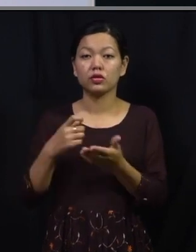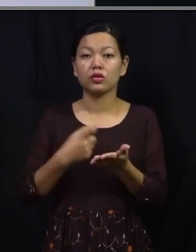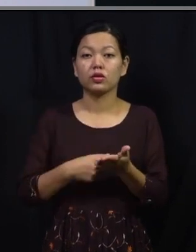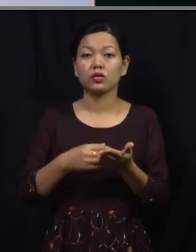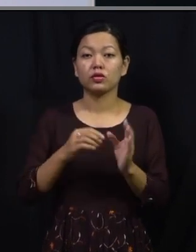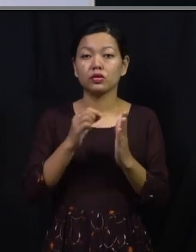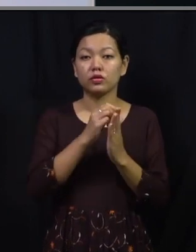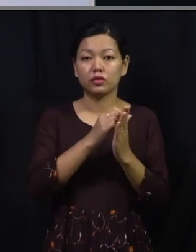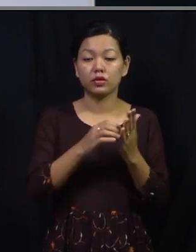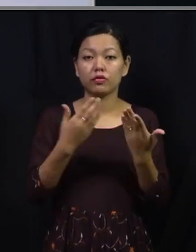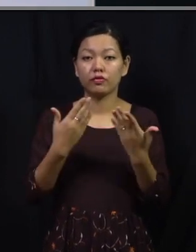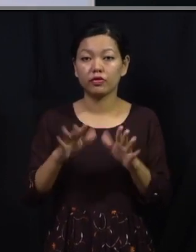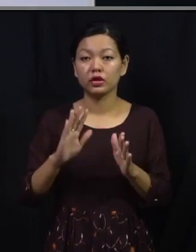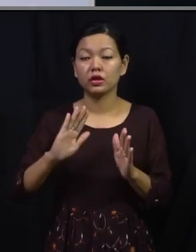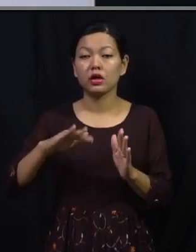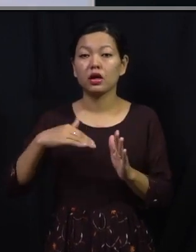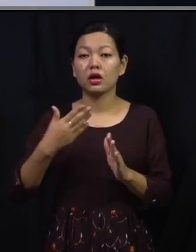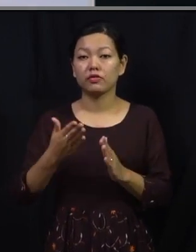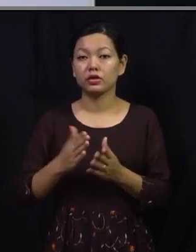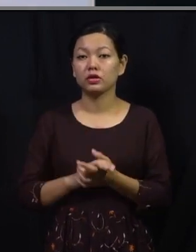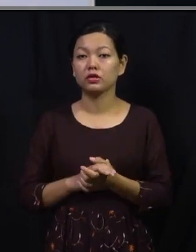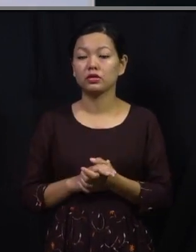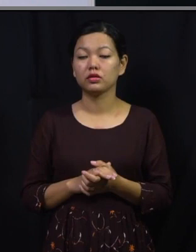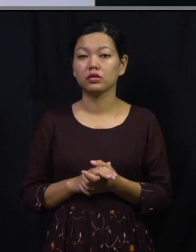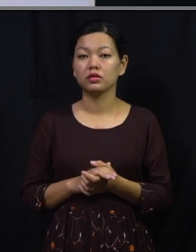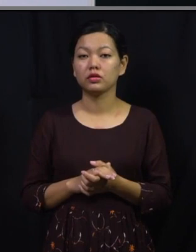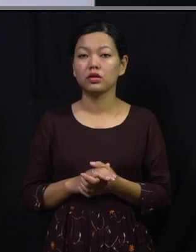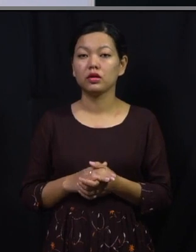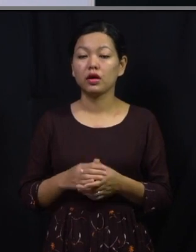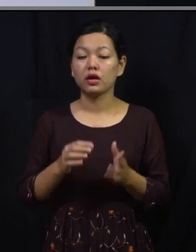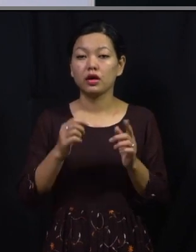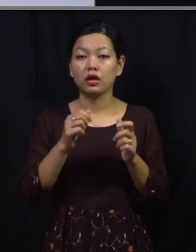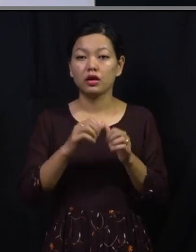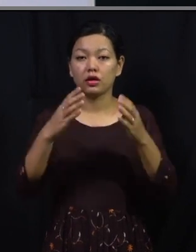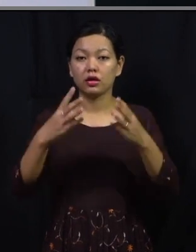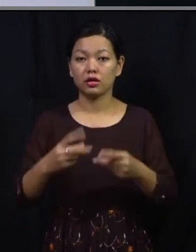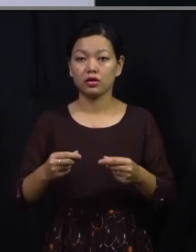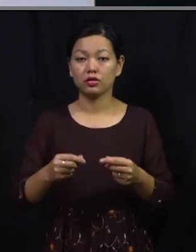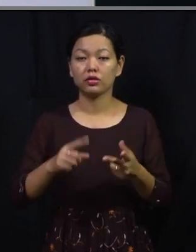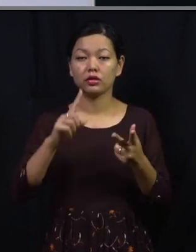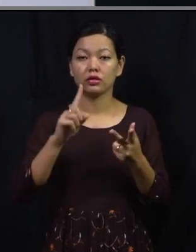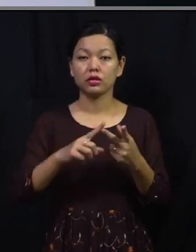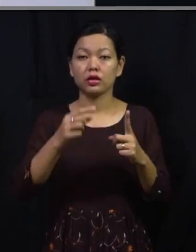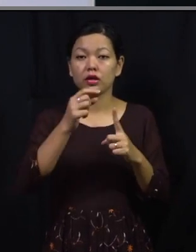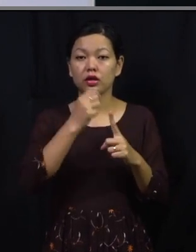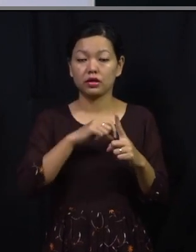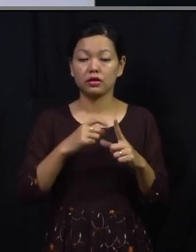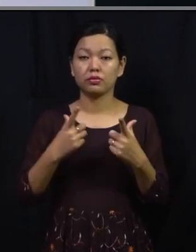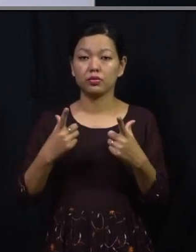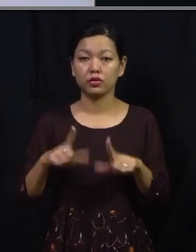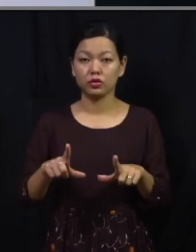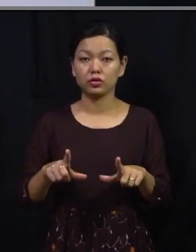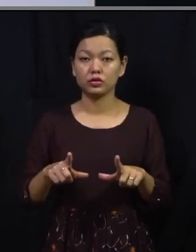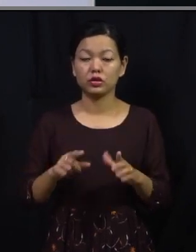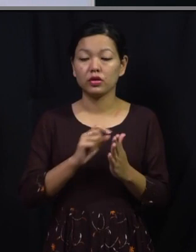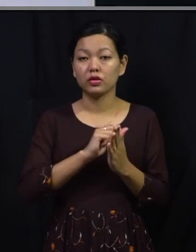is prepare a trading and profit and loss account. In trading and profit and loss account, we record all